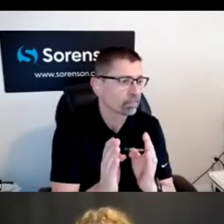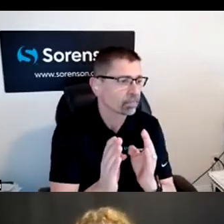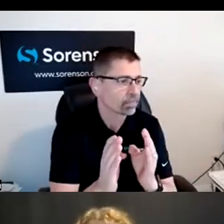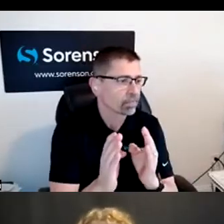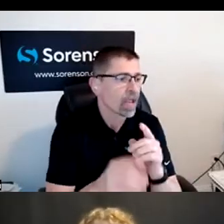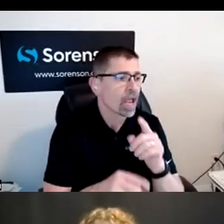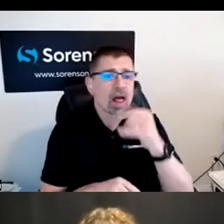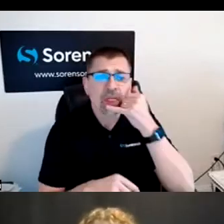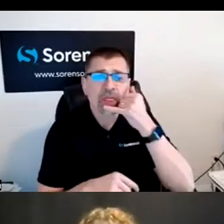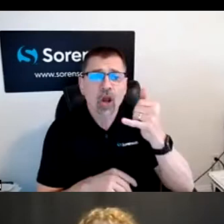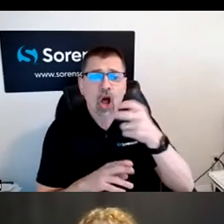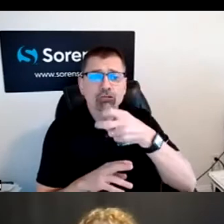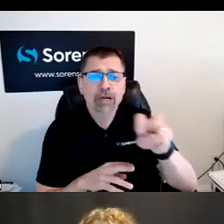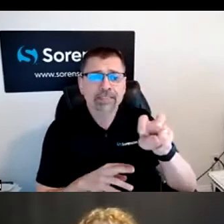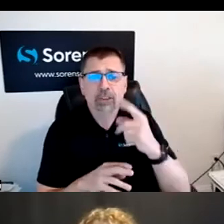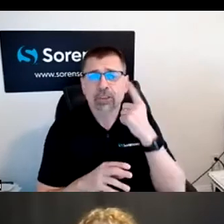16 people.